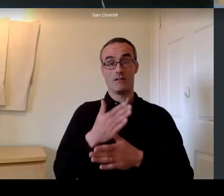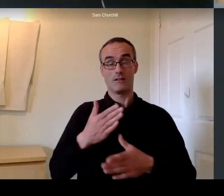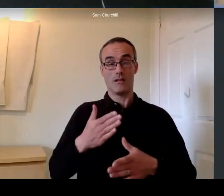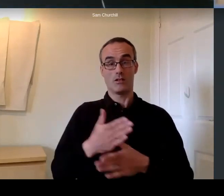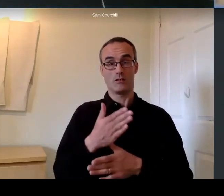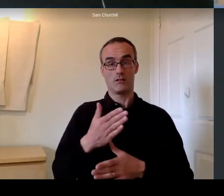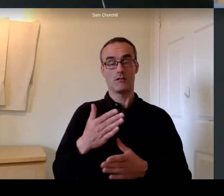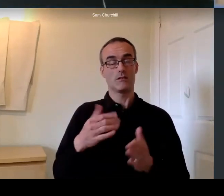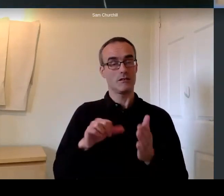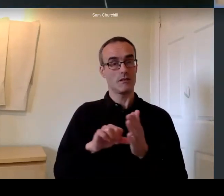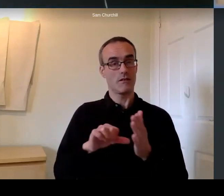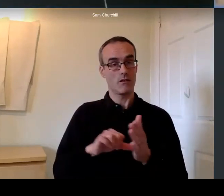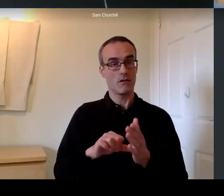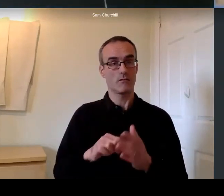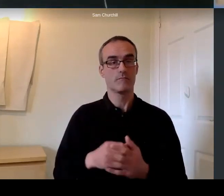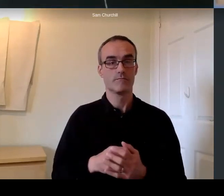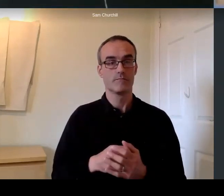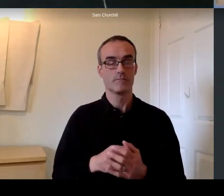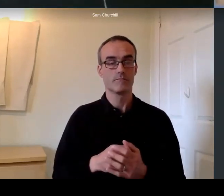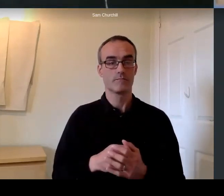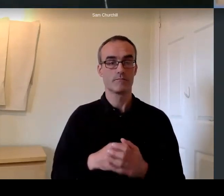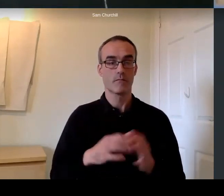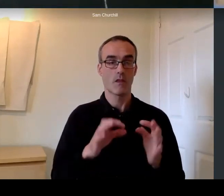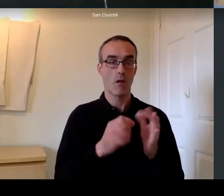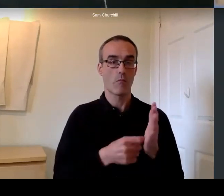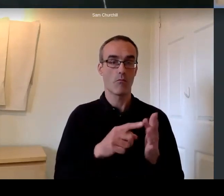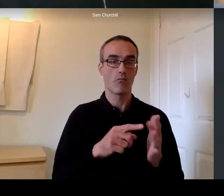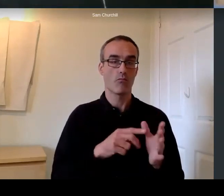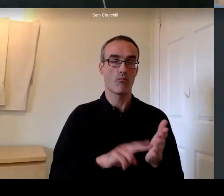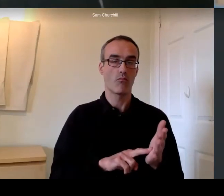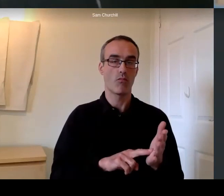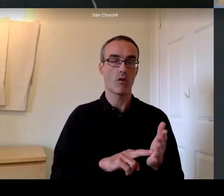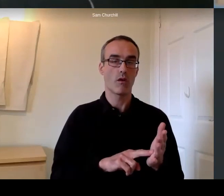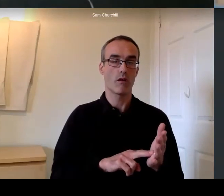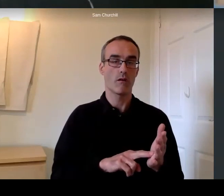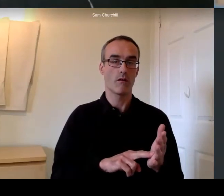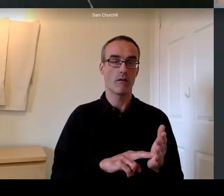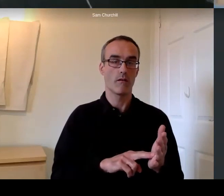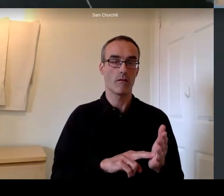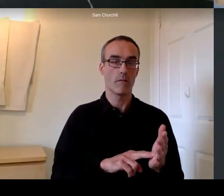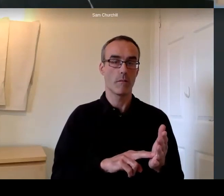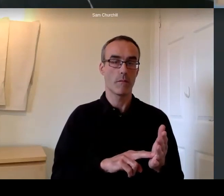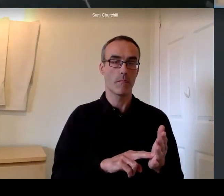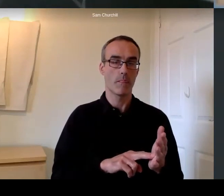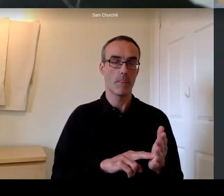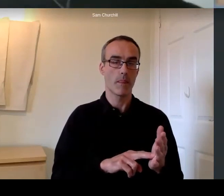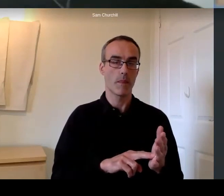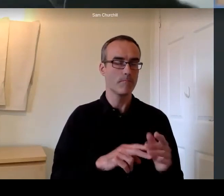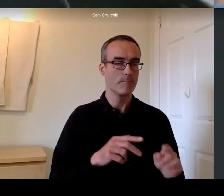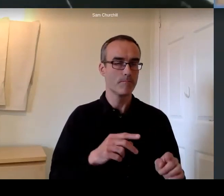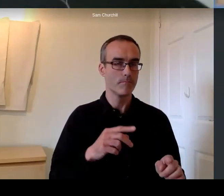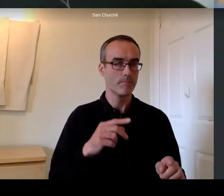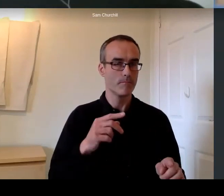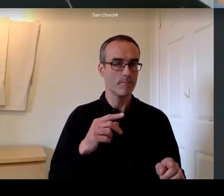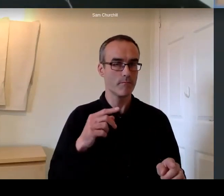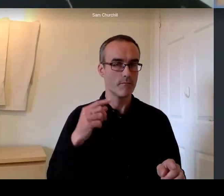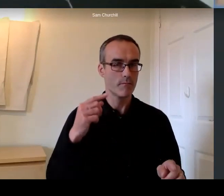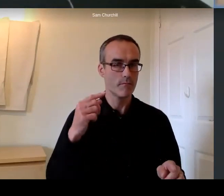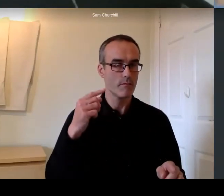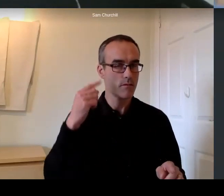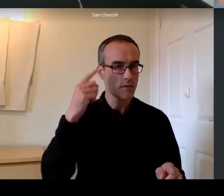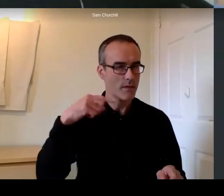whole panel from Brian. With the BLA movement and high profile figures being more vocal,